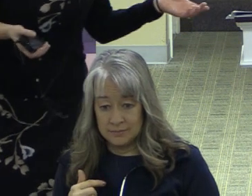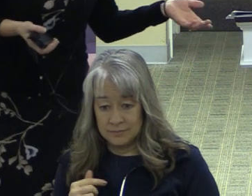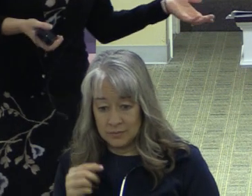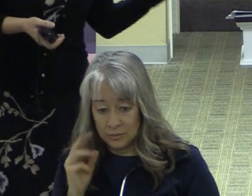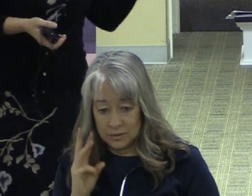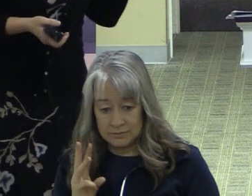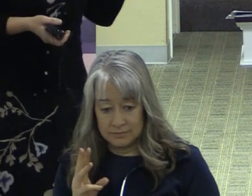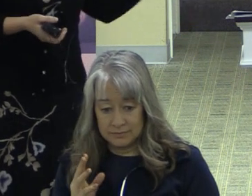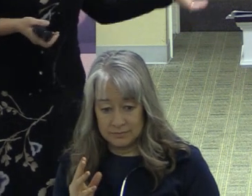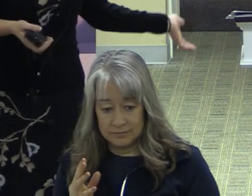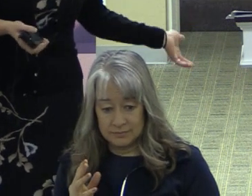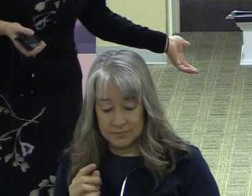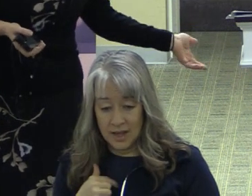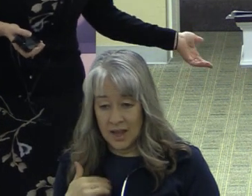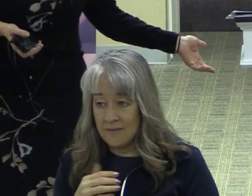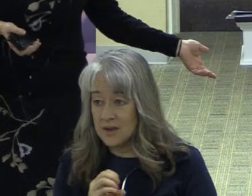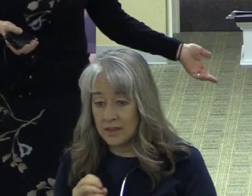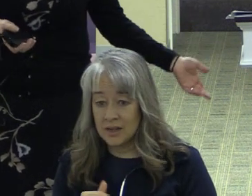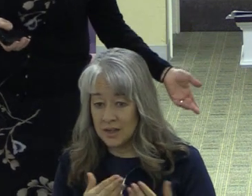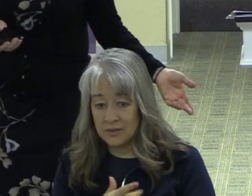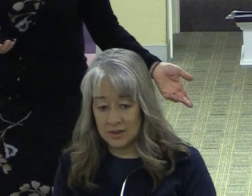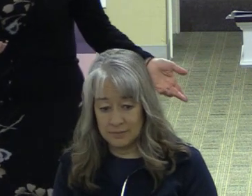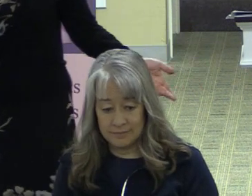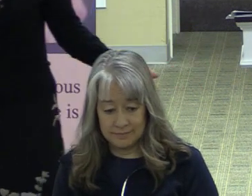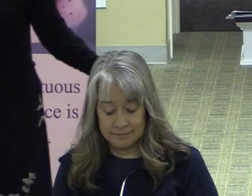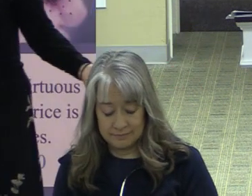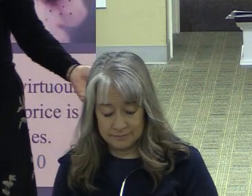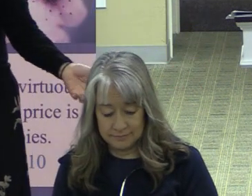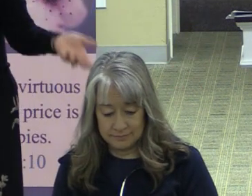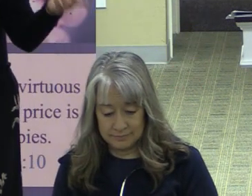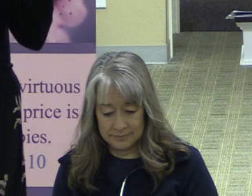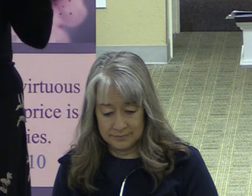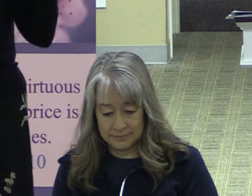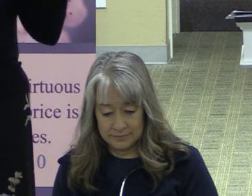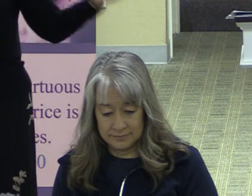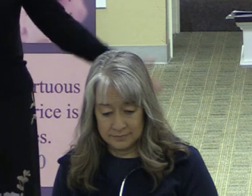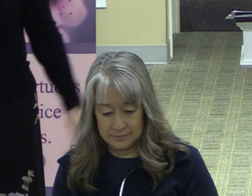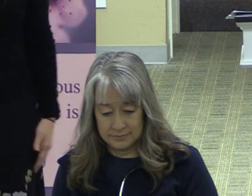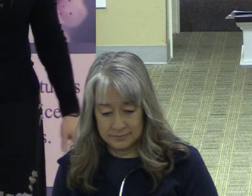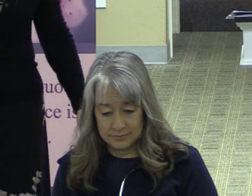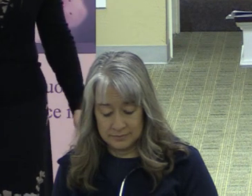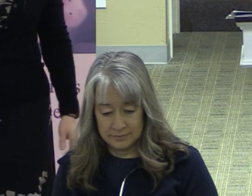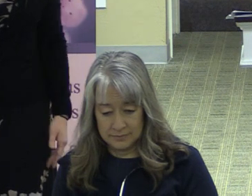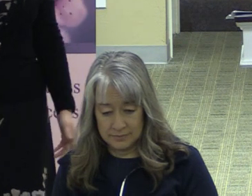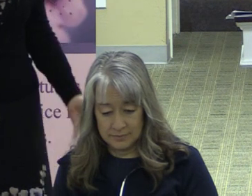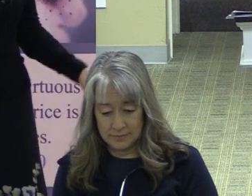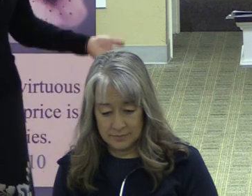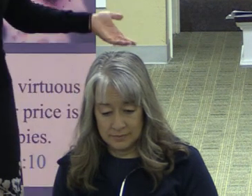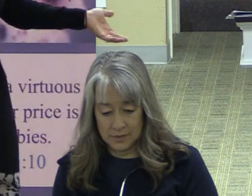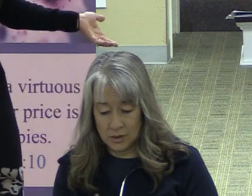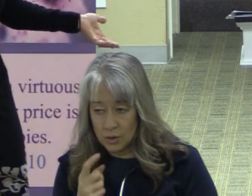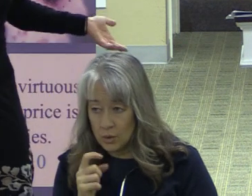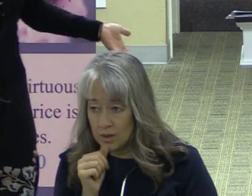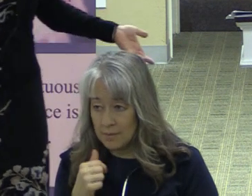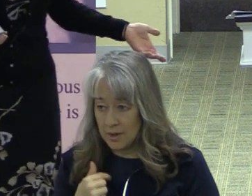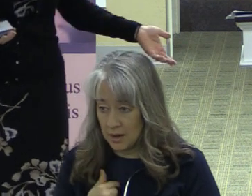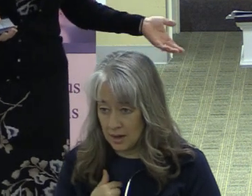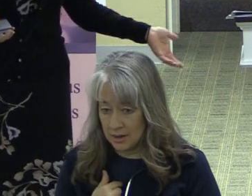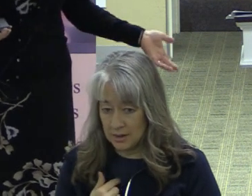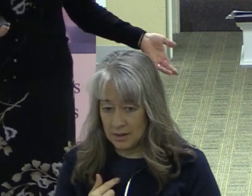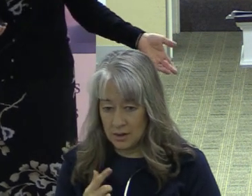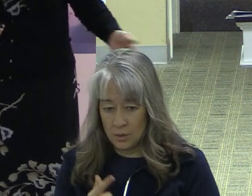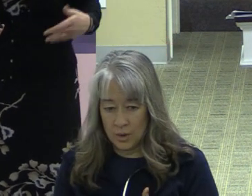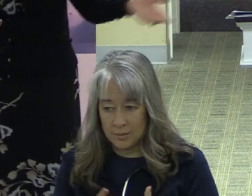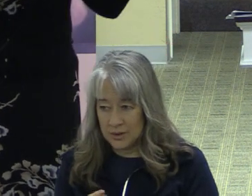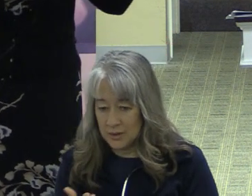I'm going to, like, I have nothing to give them. And who am I? Like, what